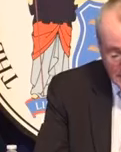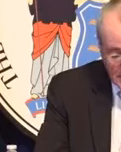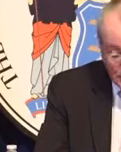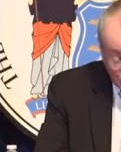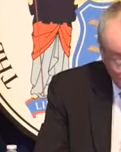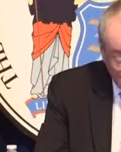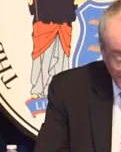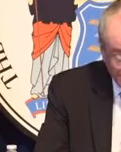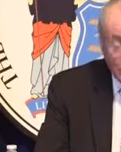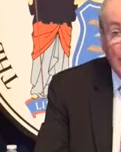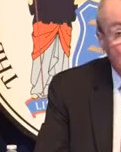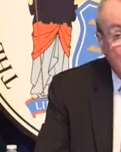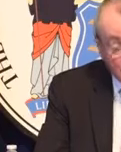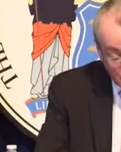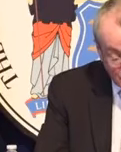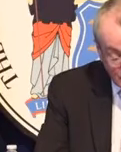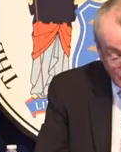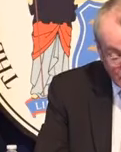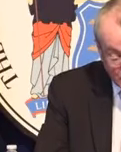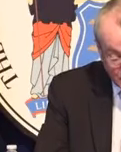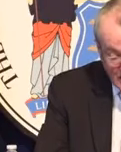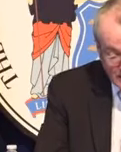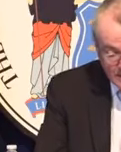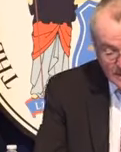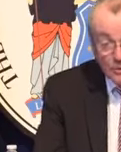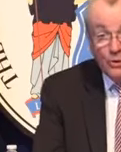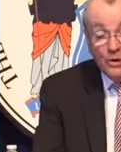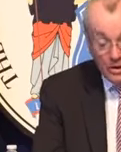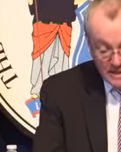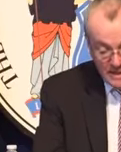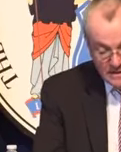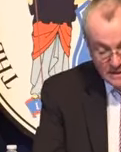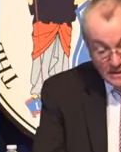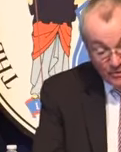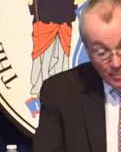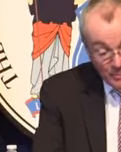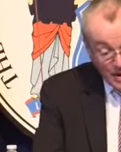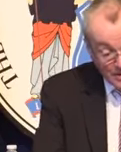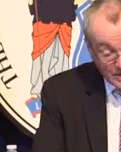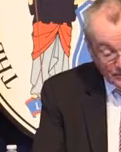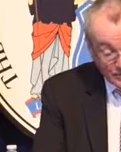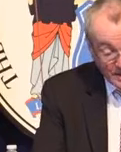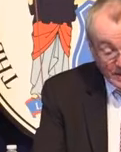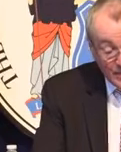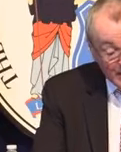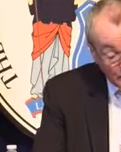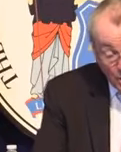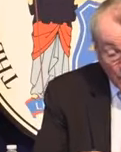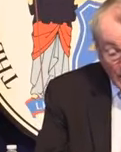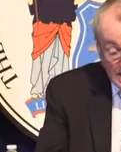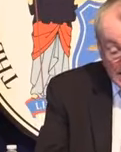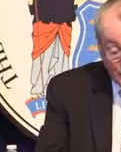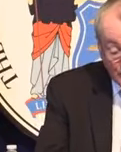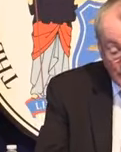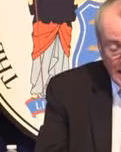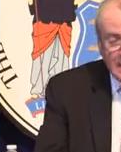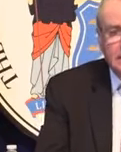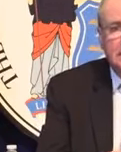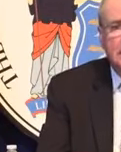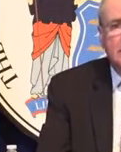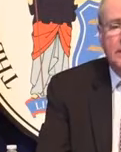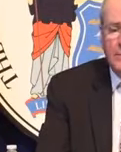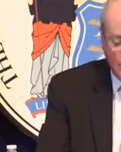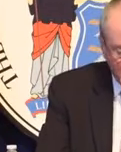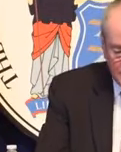situation, the strain on our healthcare system and our state, or our need for preparedness. And they in no way ease the